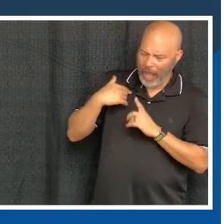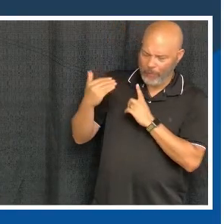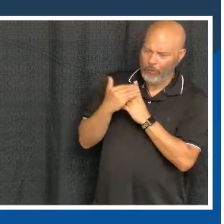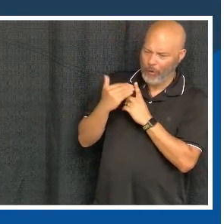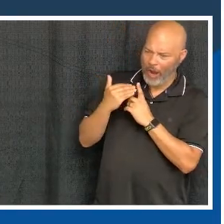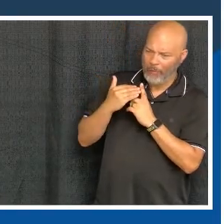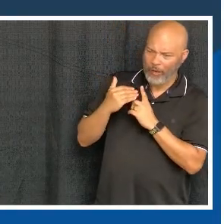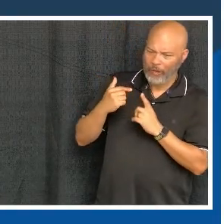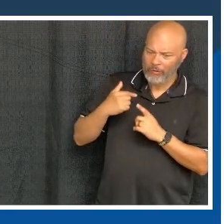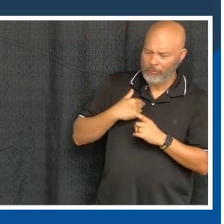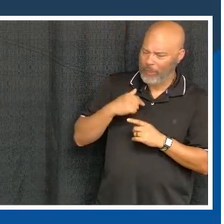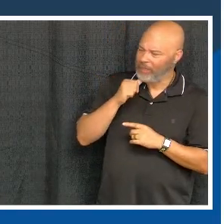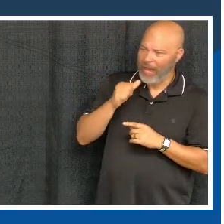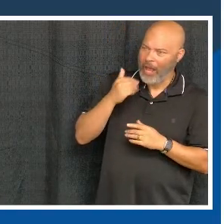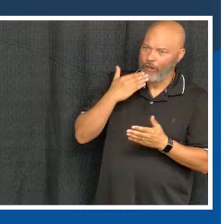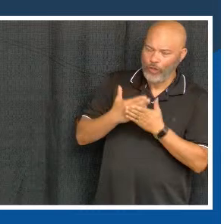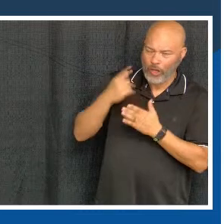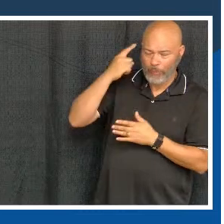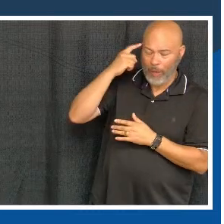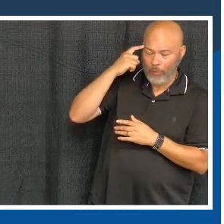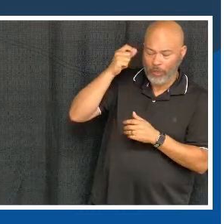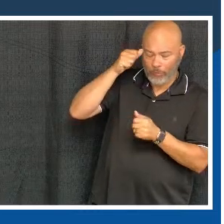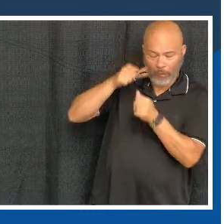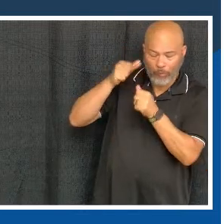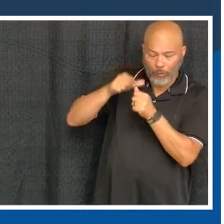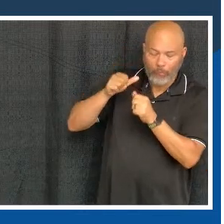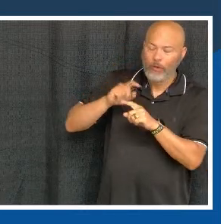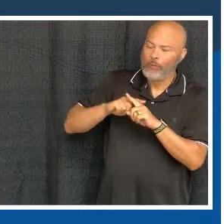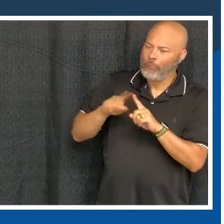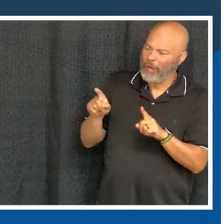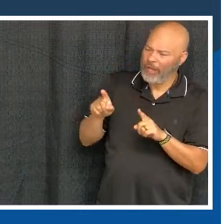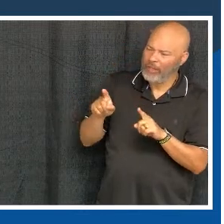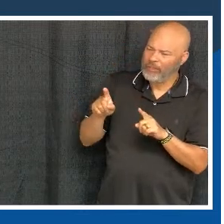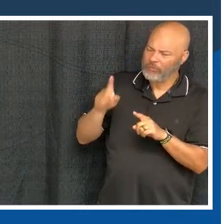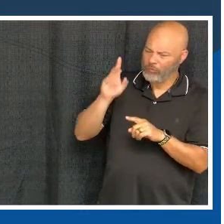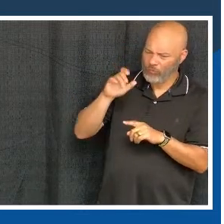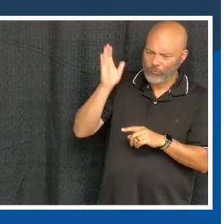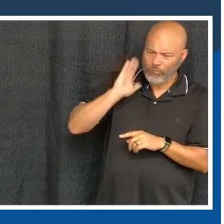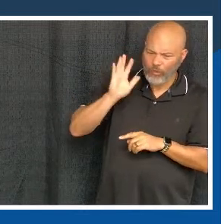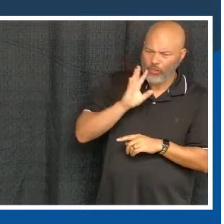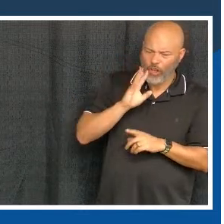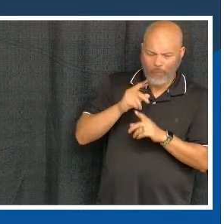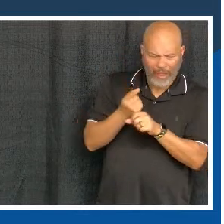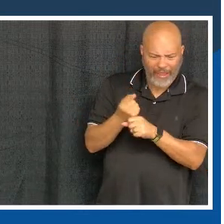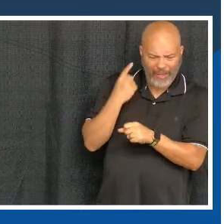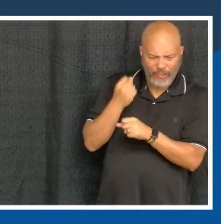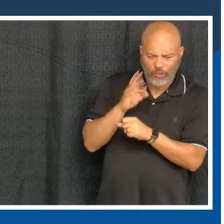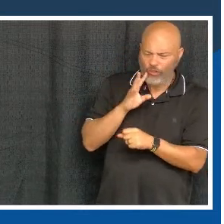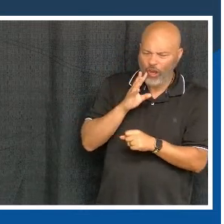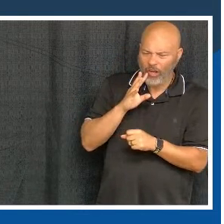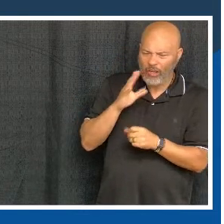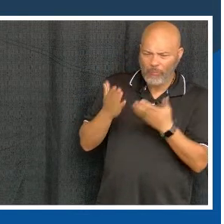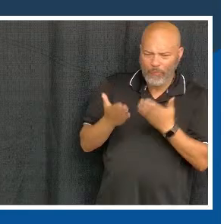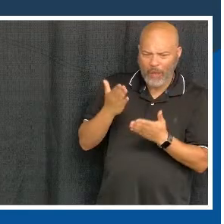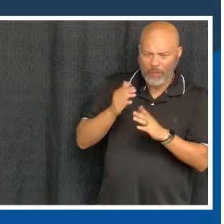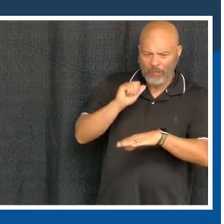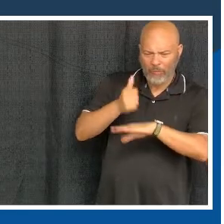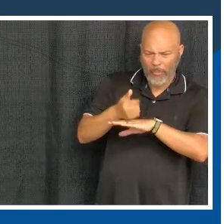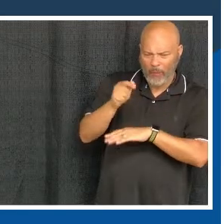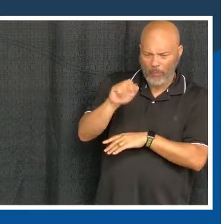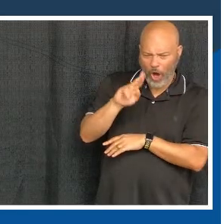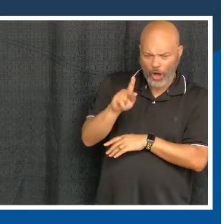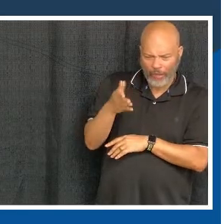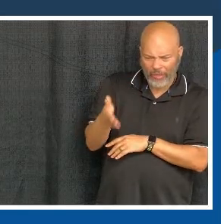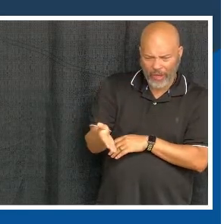that my memory is not what it used to be. But was there talk maybe last year sometime about maybe putting a park back